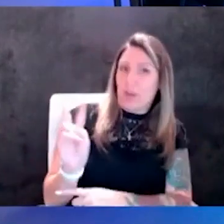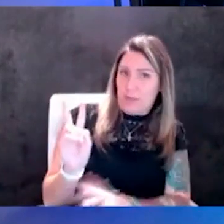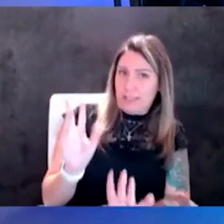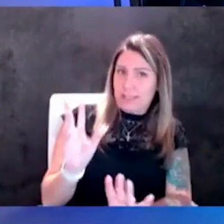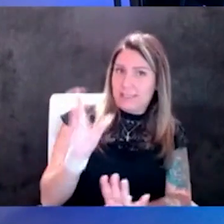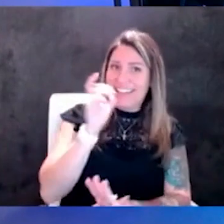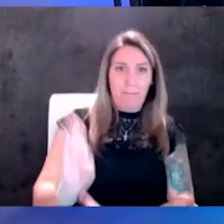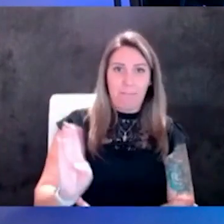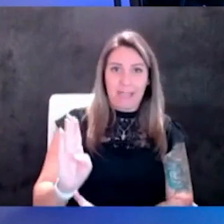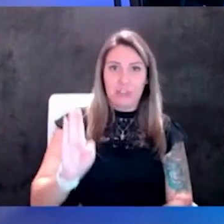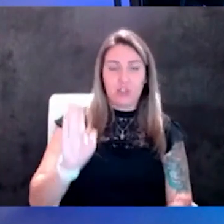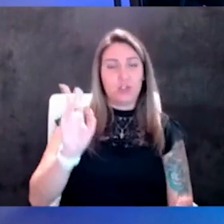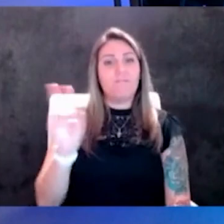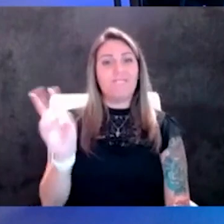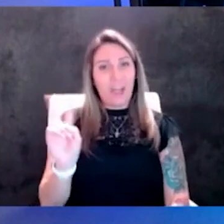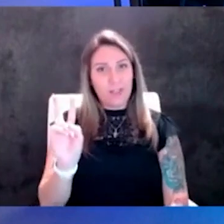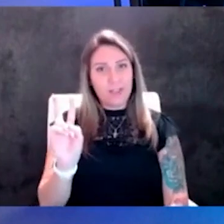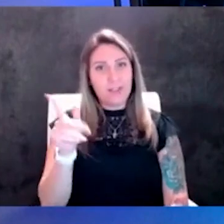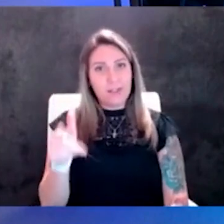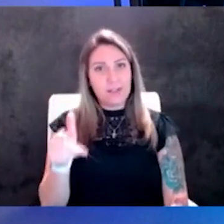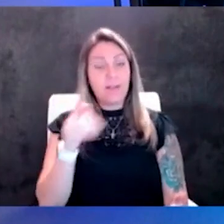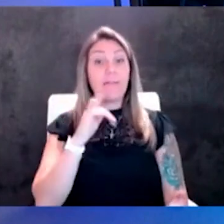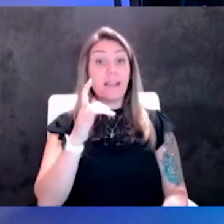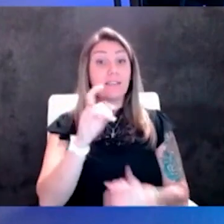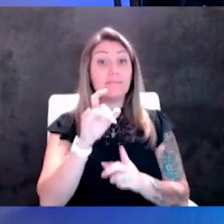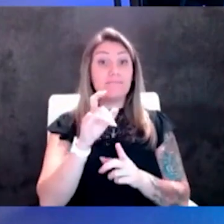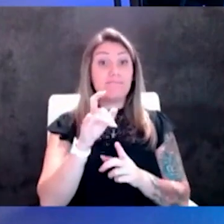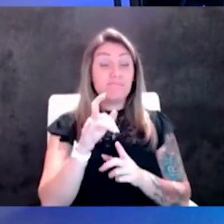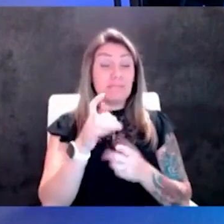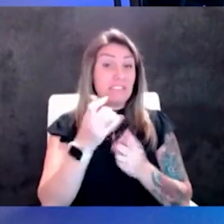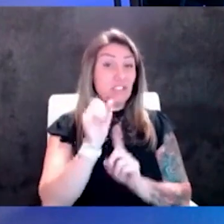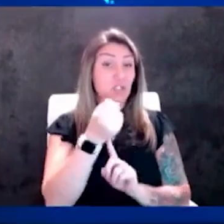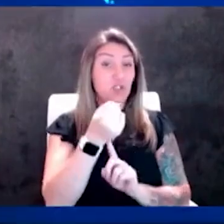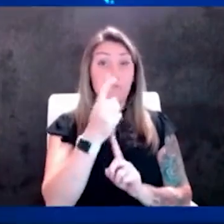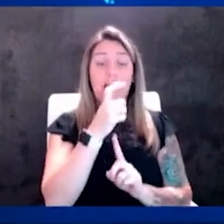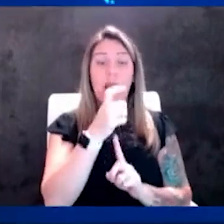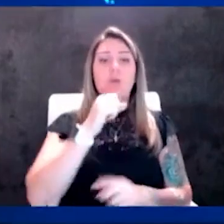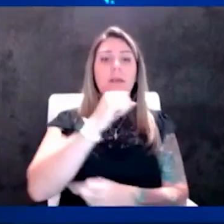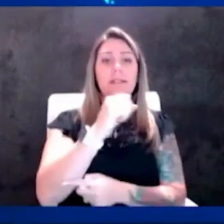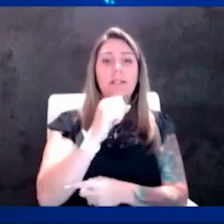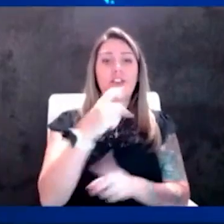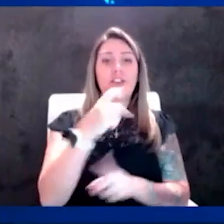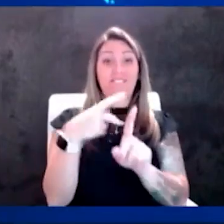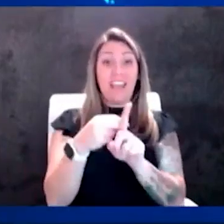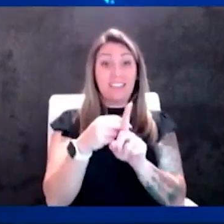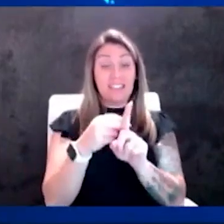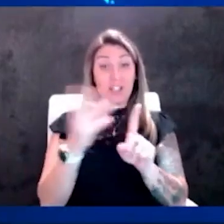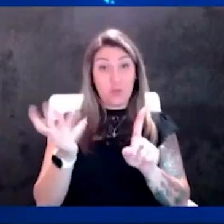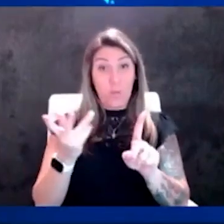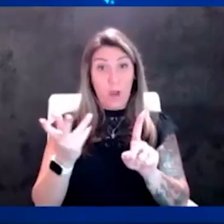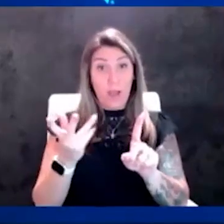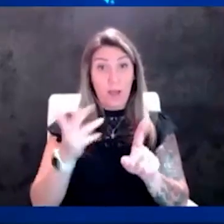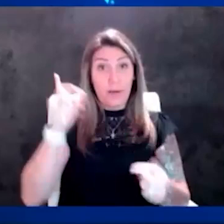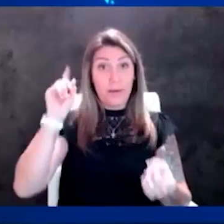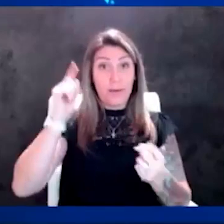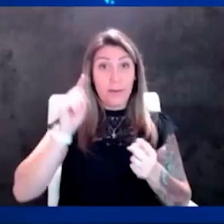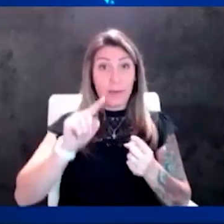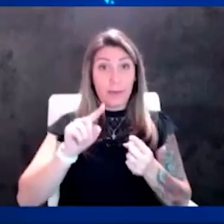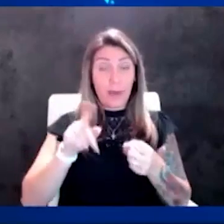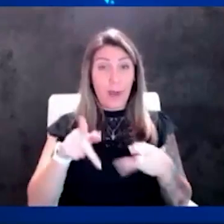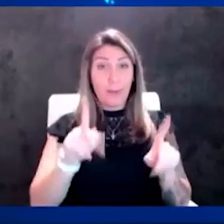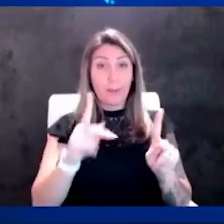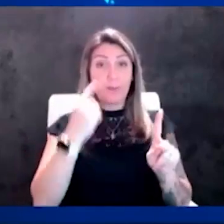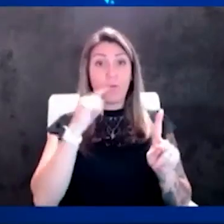the case, then you don't get resistance to vaccination. Actually, vaccination decreases the opportunity for the virus